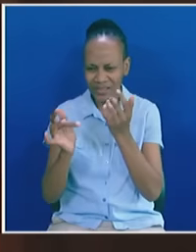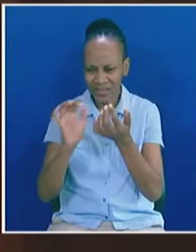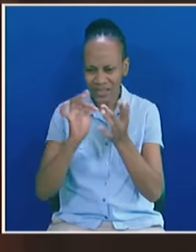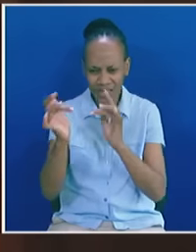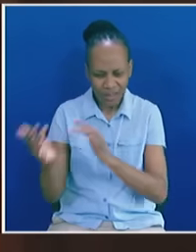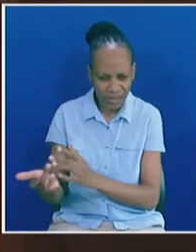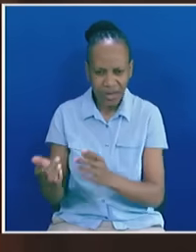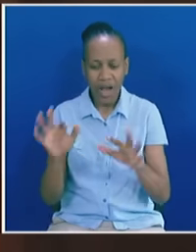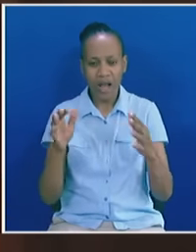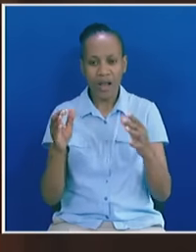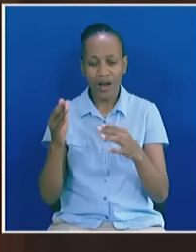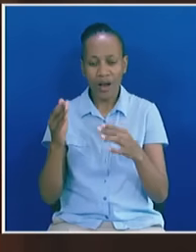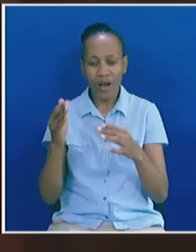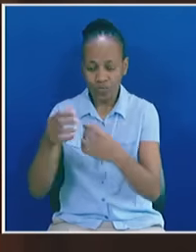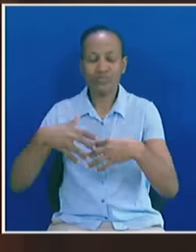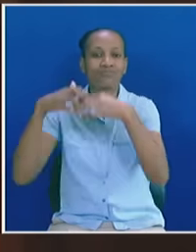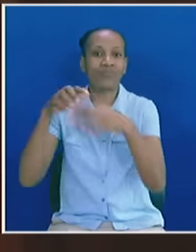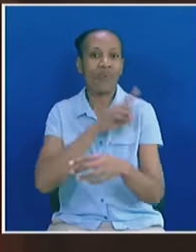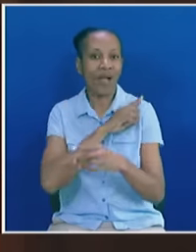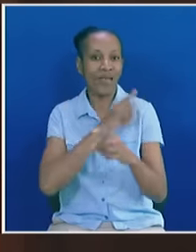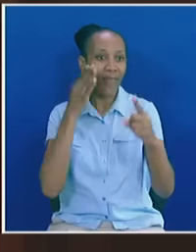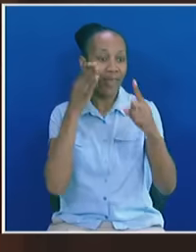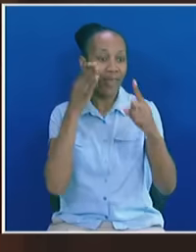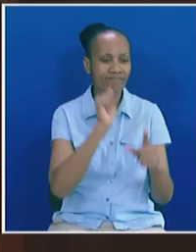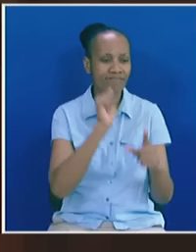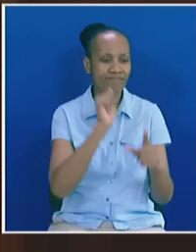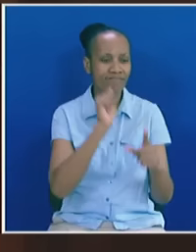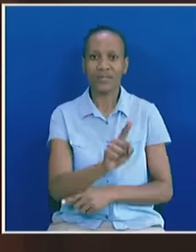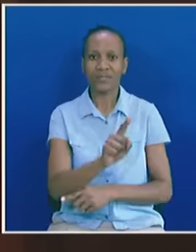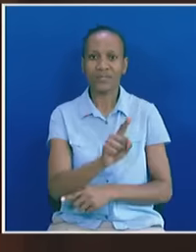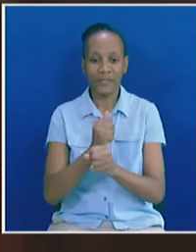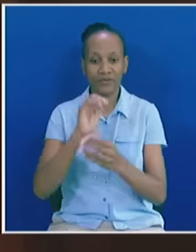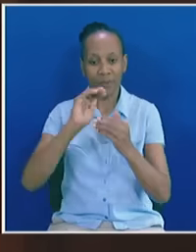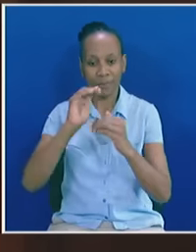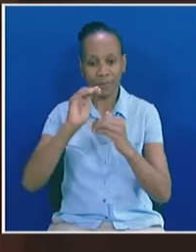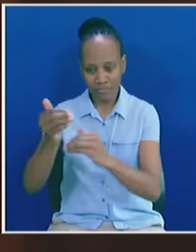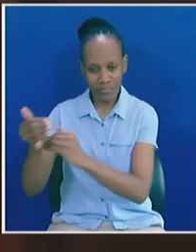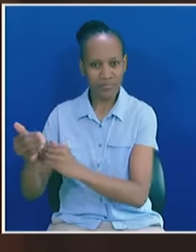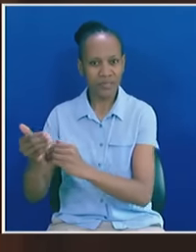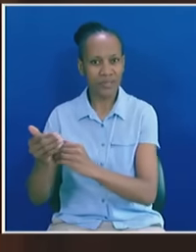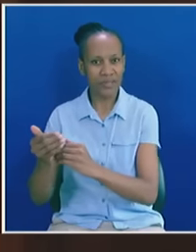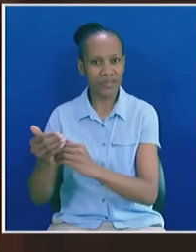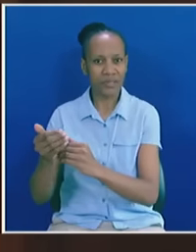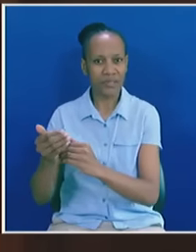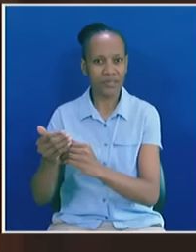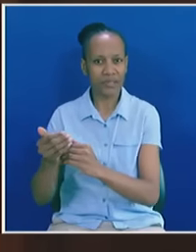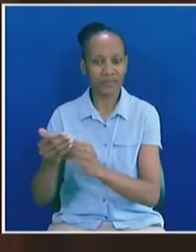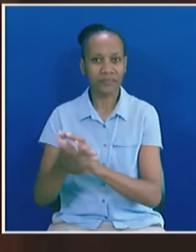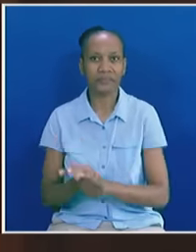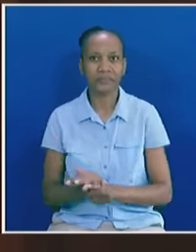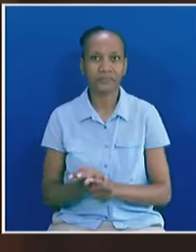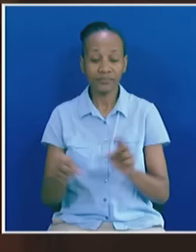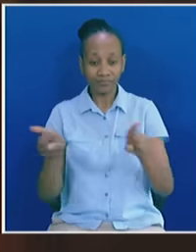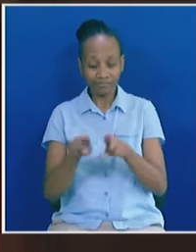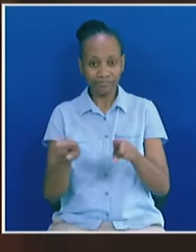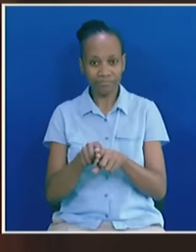of proactive services that are aimed at prevention of cybersecurity incidents through alerts and warnings, as well